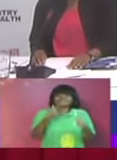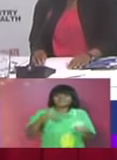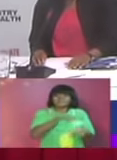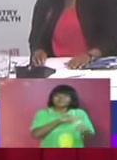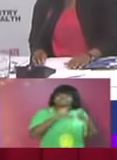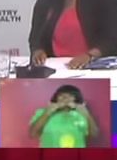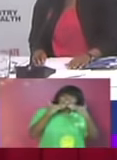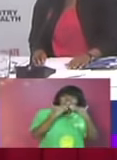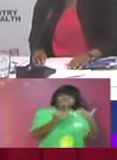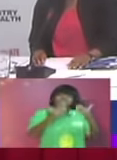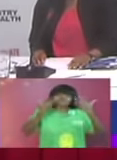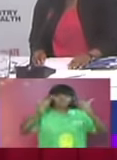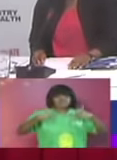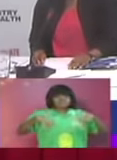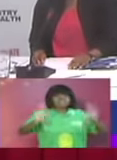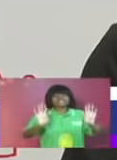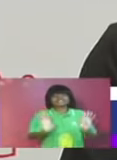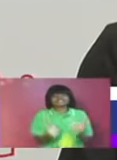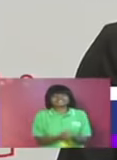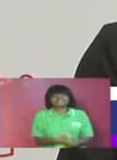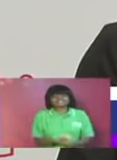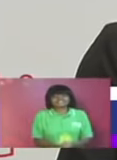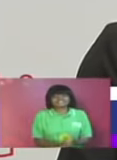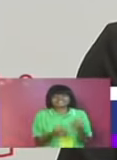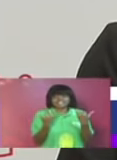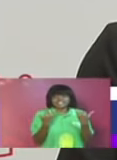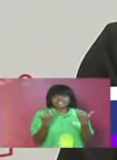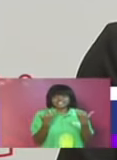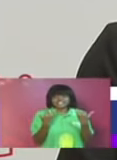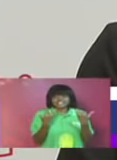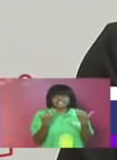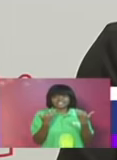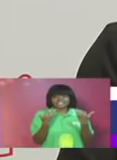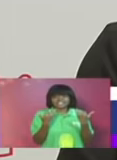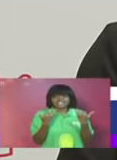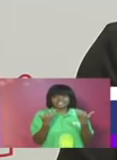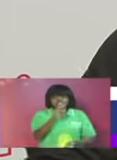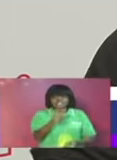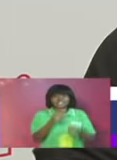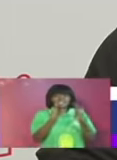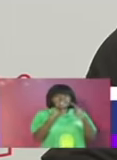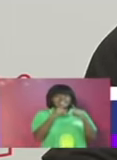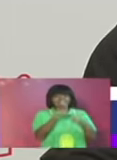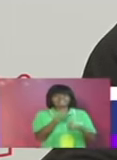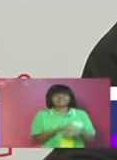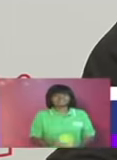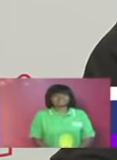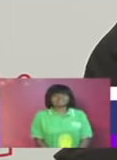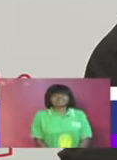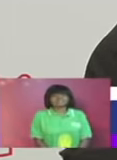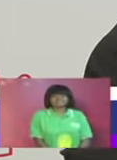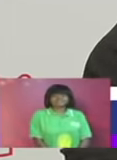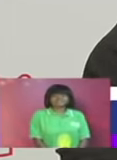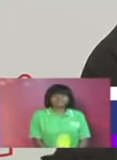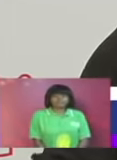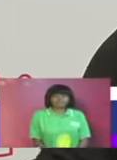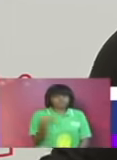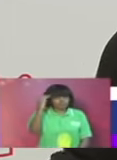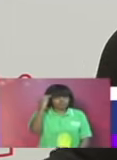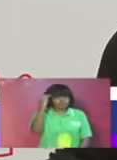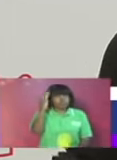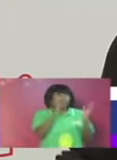as indicated, we go now into the question and answer segment. I think you know the plan, but I'll just